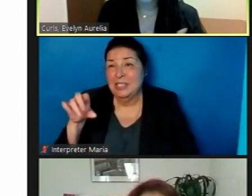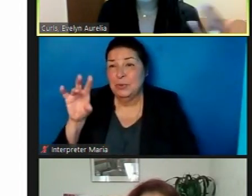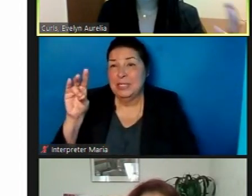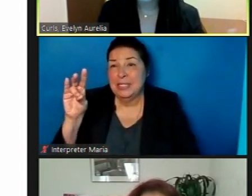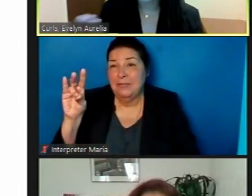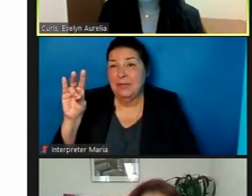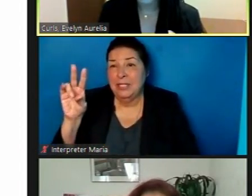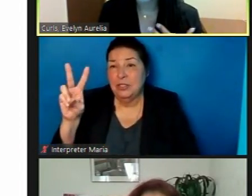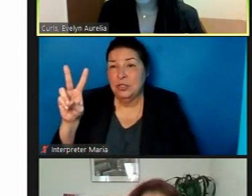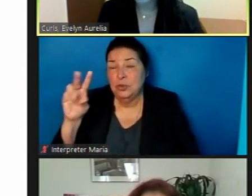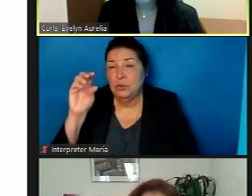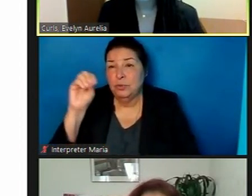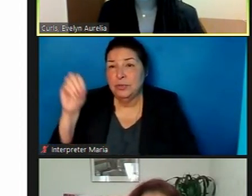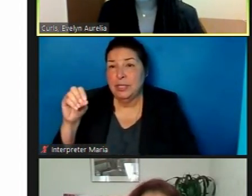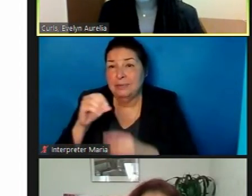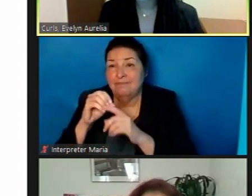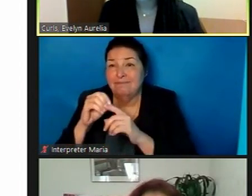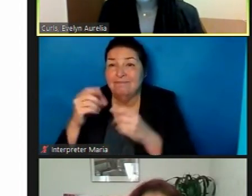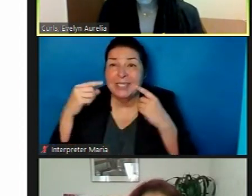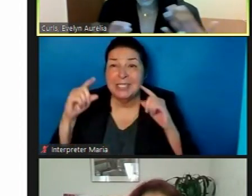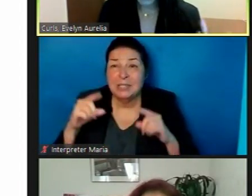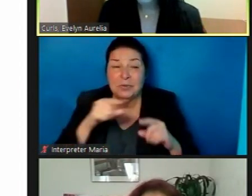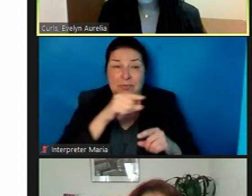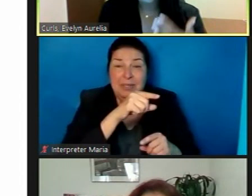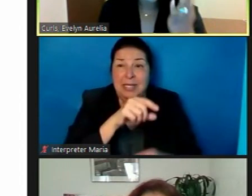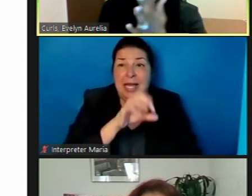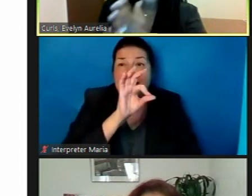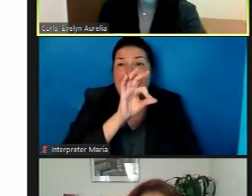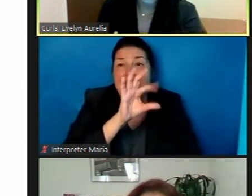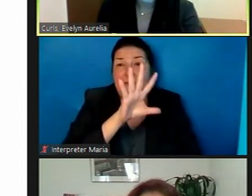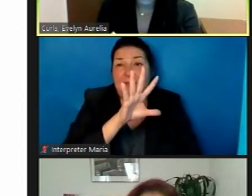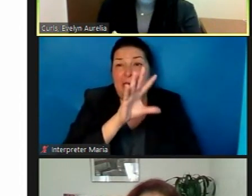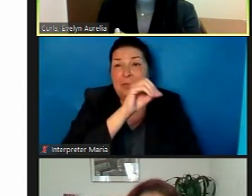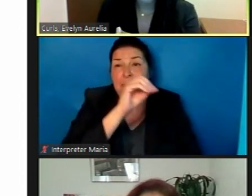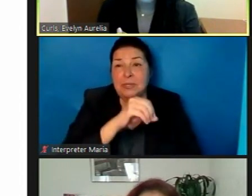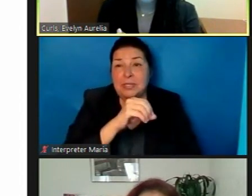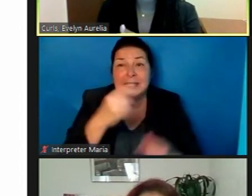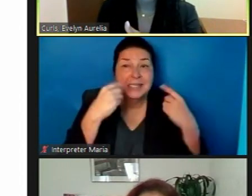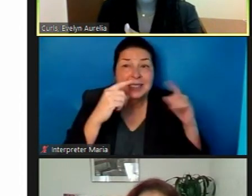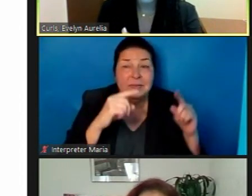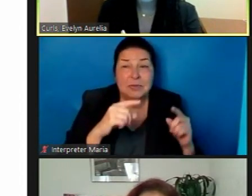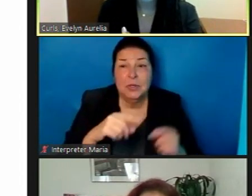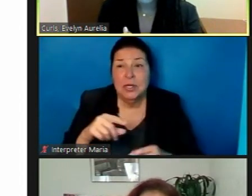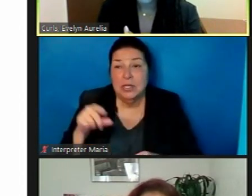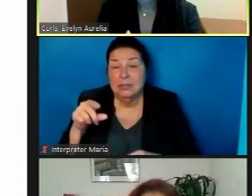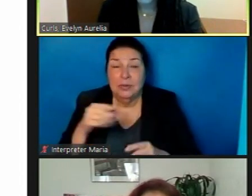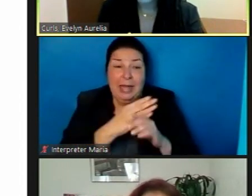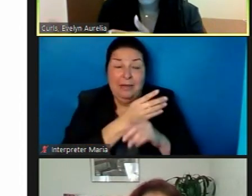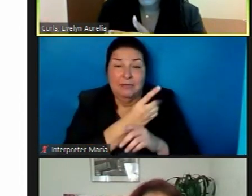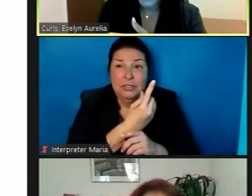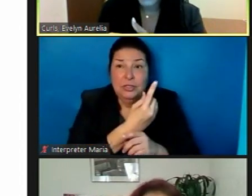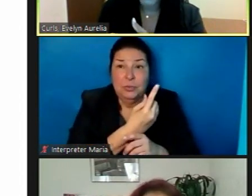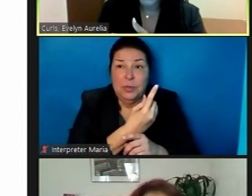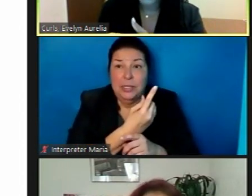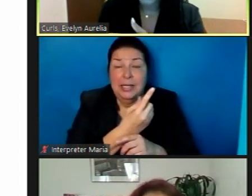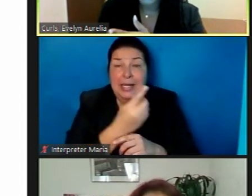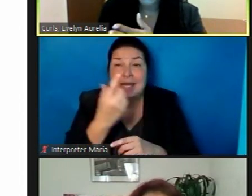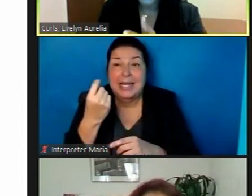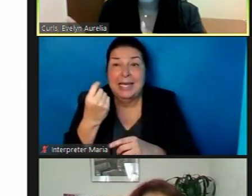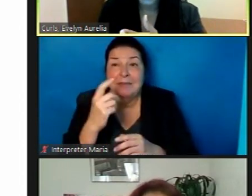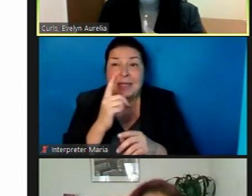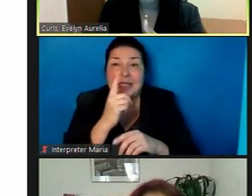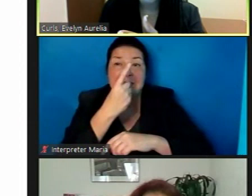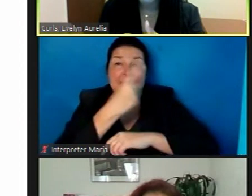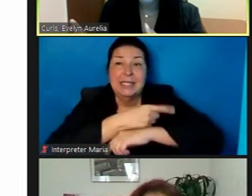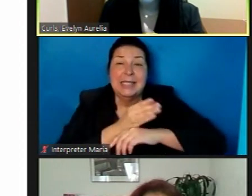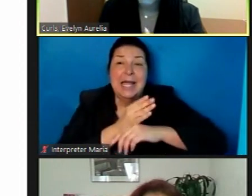effective, whereas Moderna and Pfizer are 95%. After, if you just get 1 shot of Moderna or Pfizer, about 11 days after that first shot,